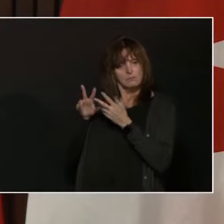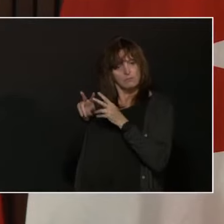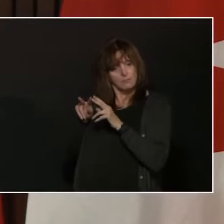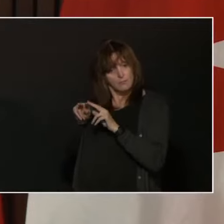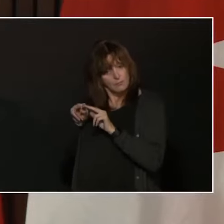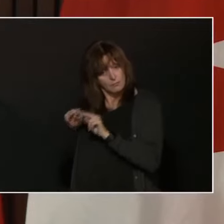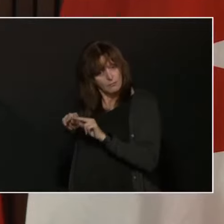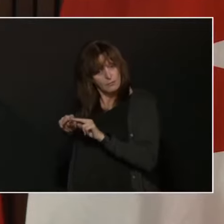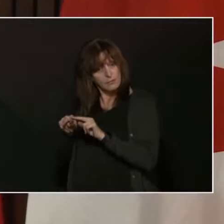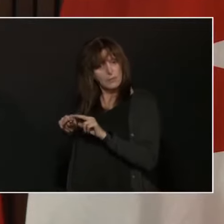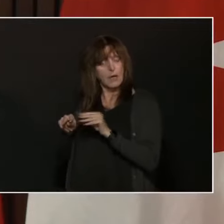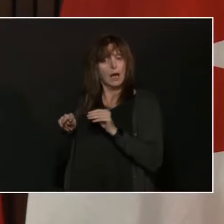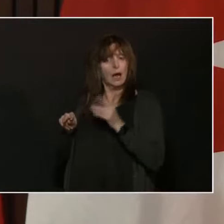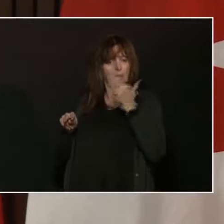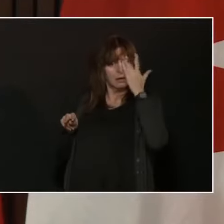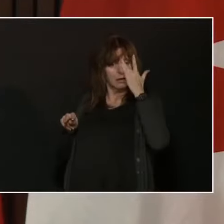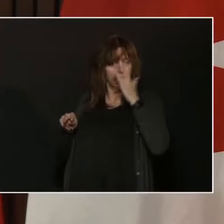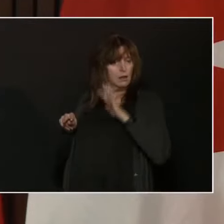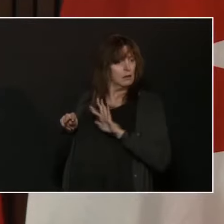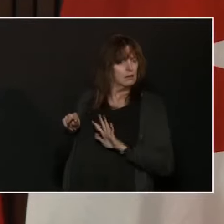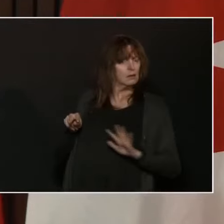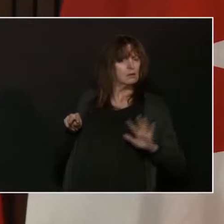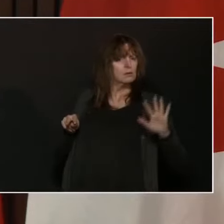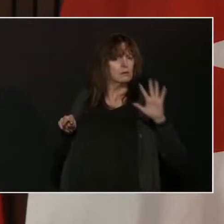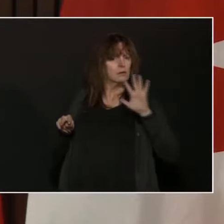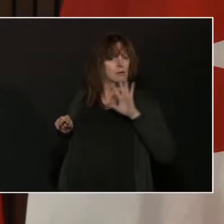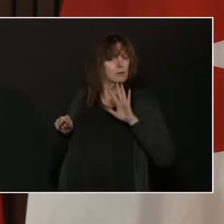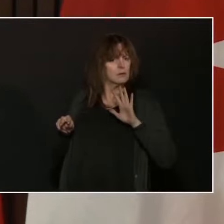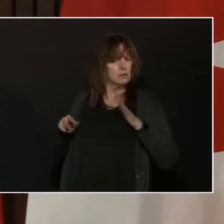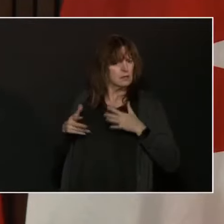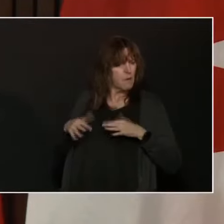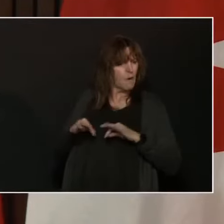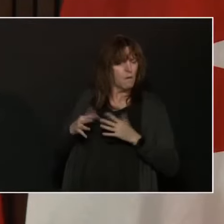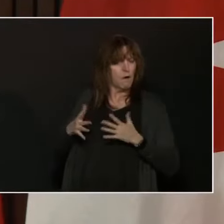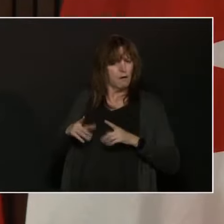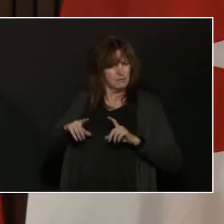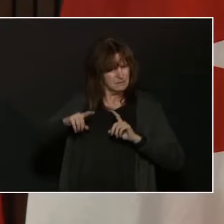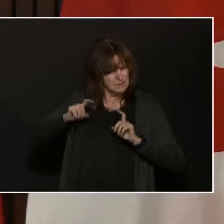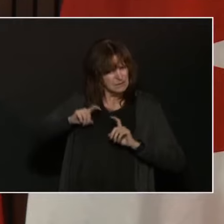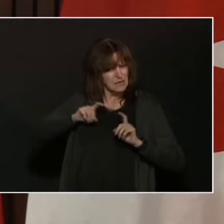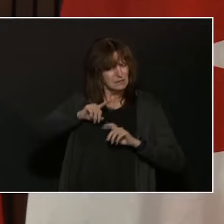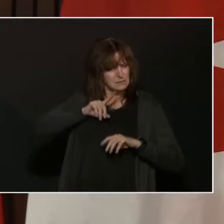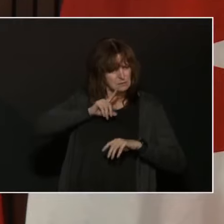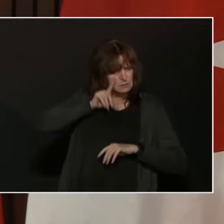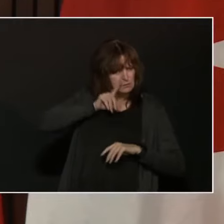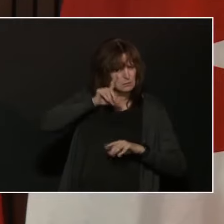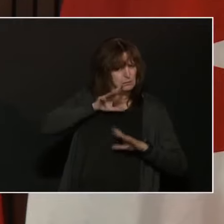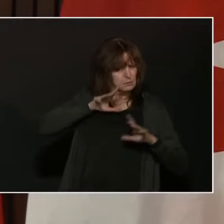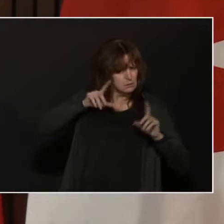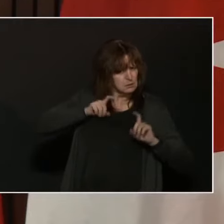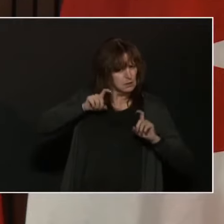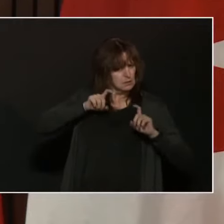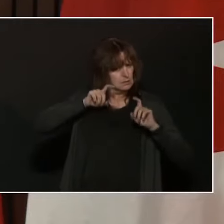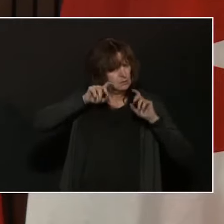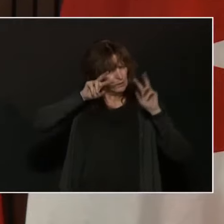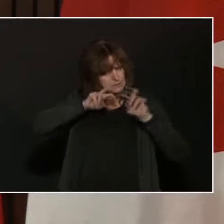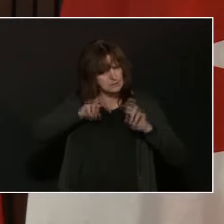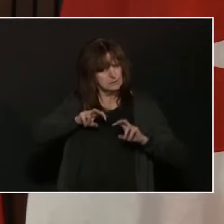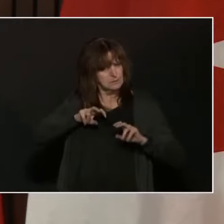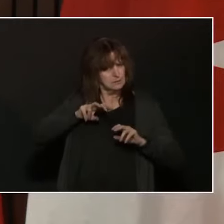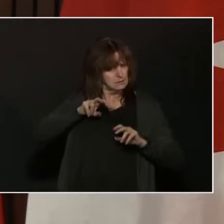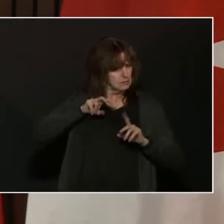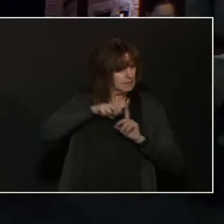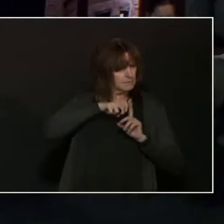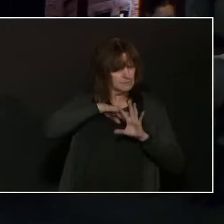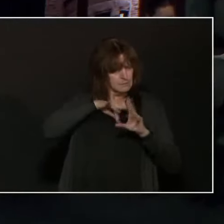means more testing in these places where we're worried that infections will spread. And so I think the testing is a critical issue as well.